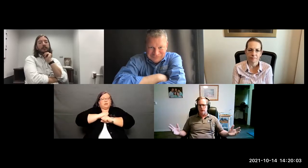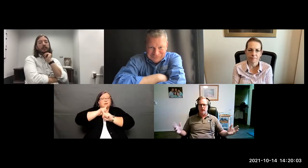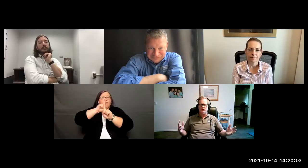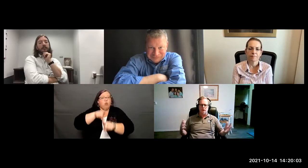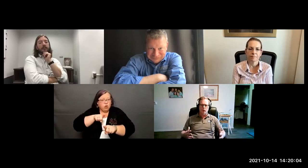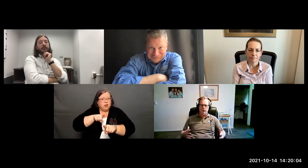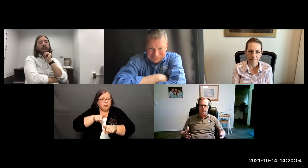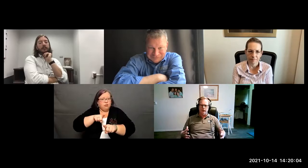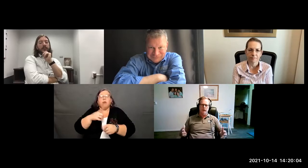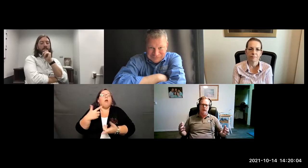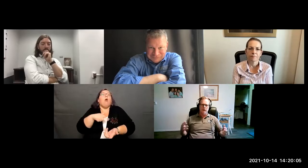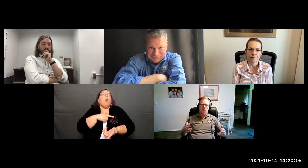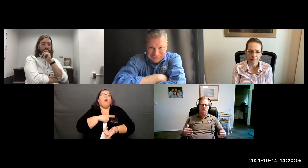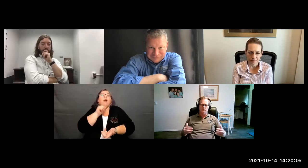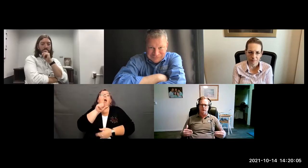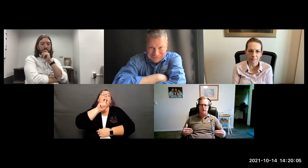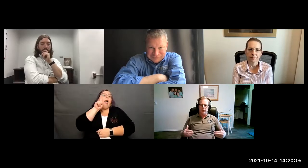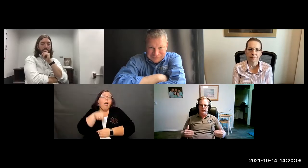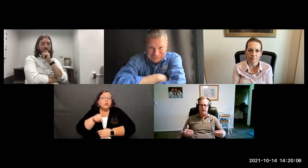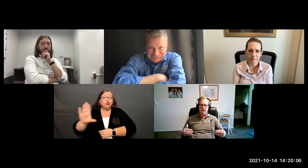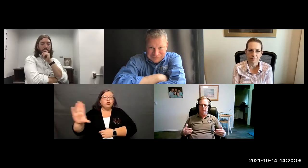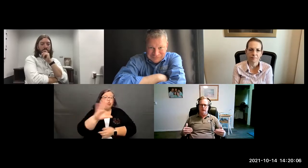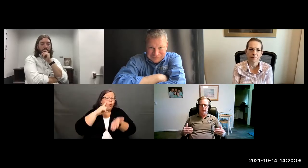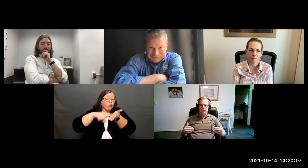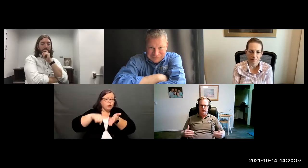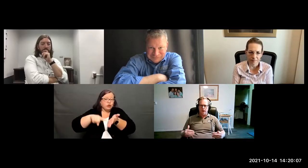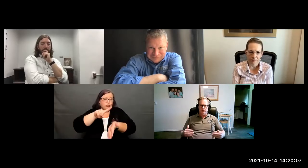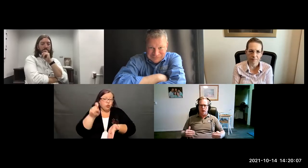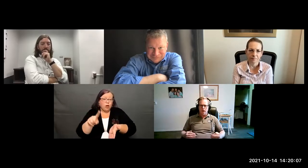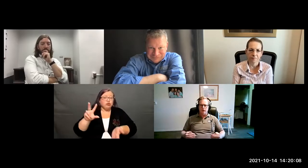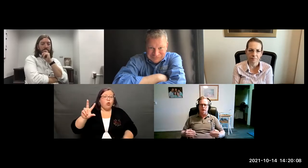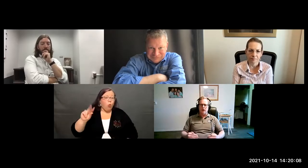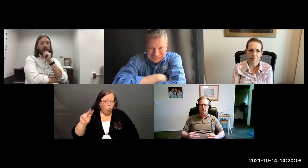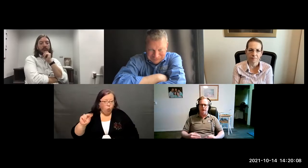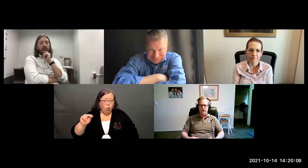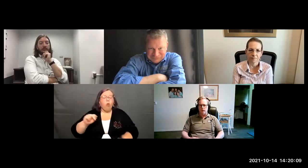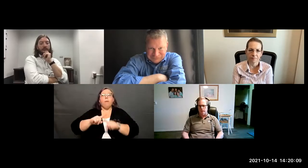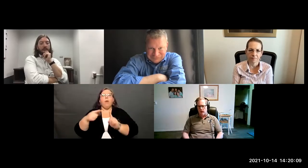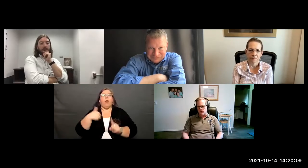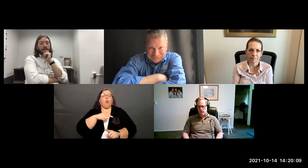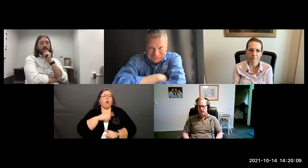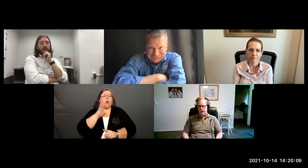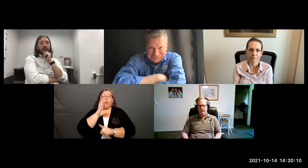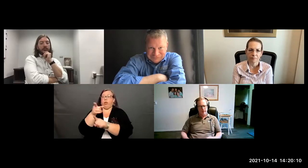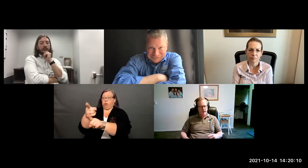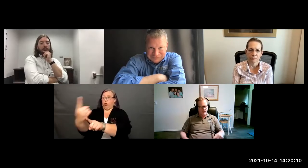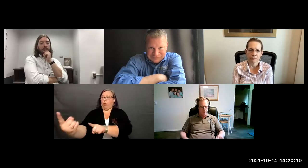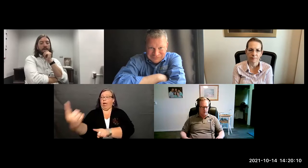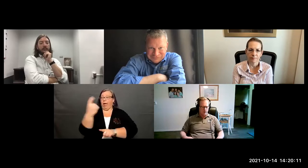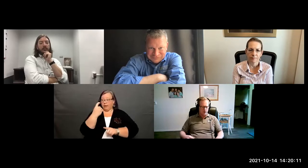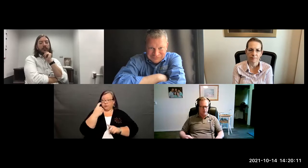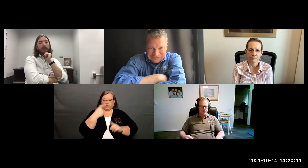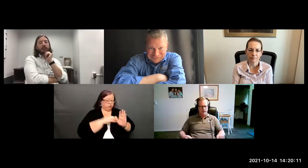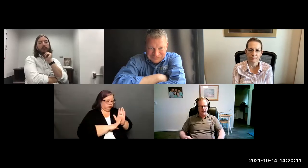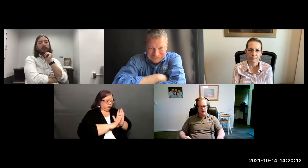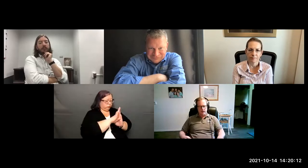research question, answers only the question CEASD poses of its repository. And